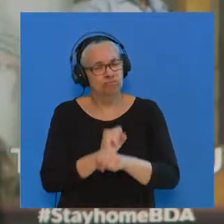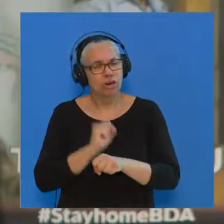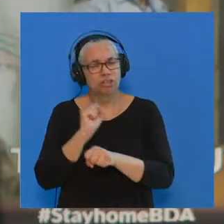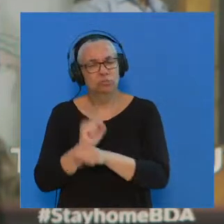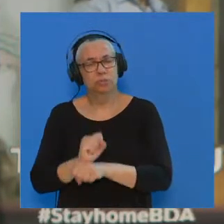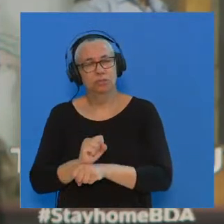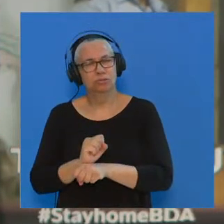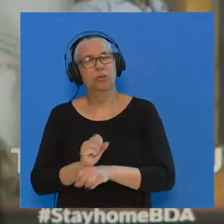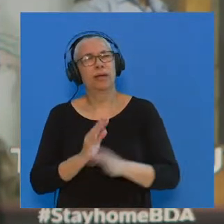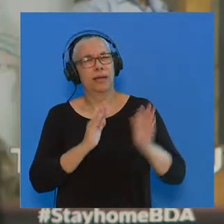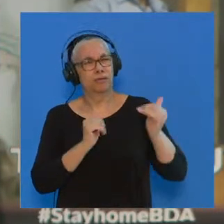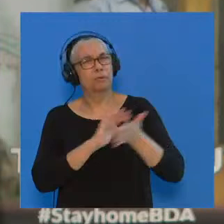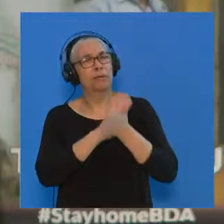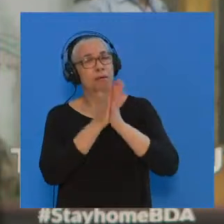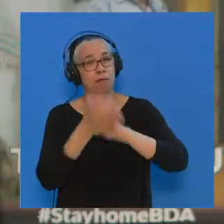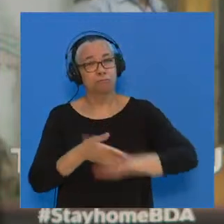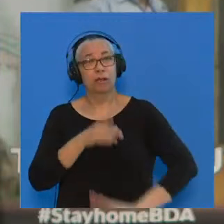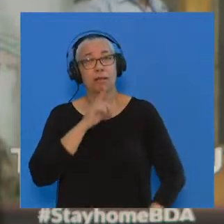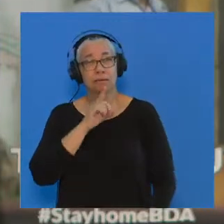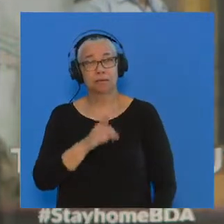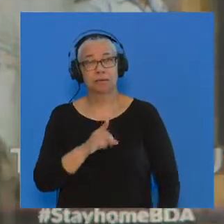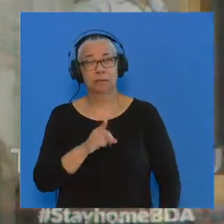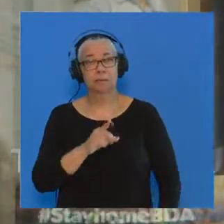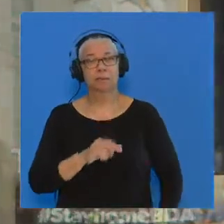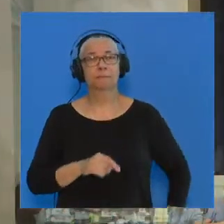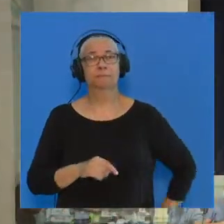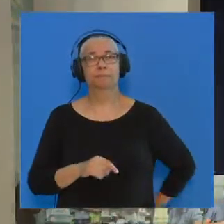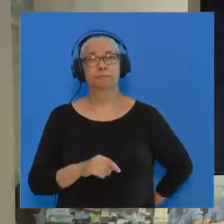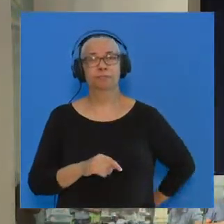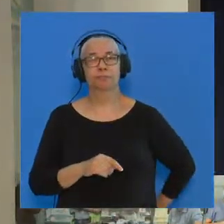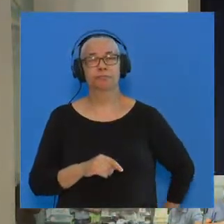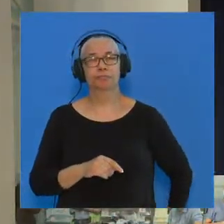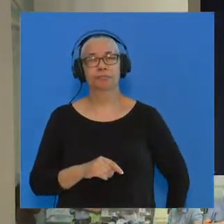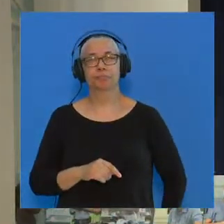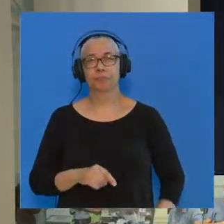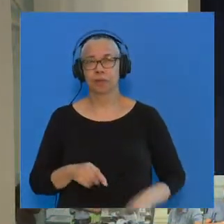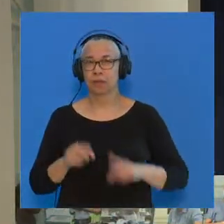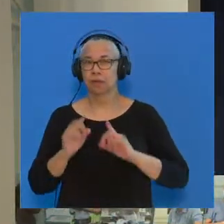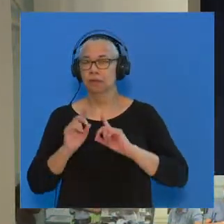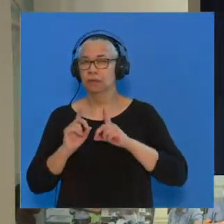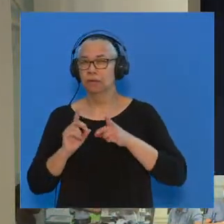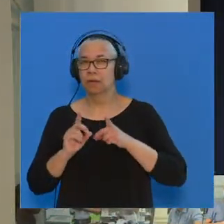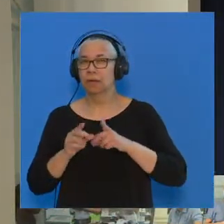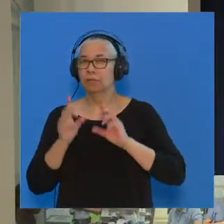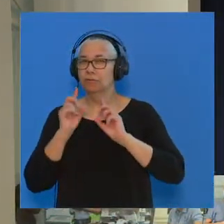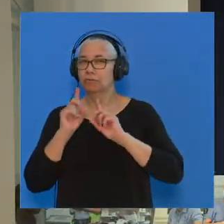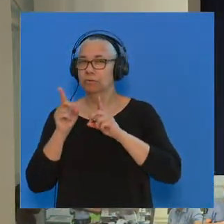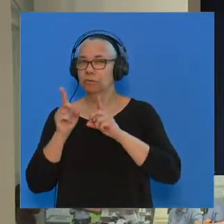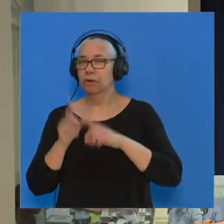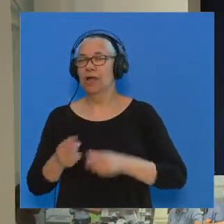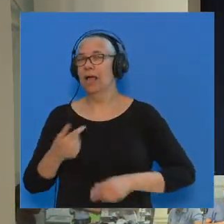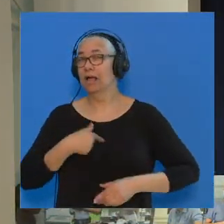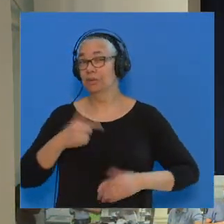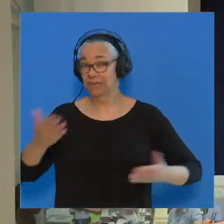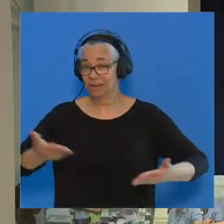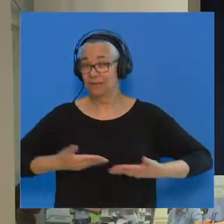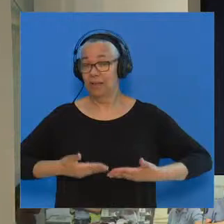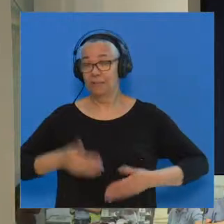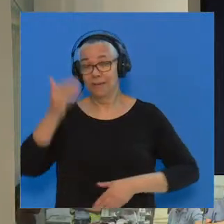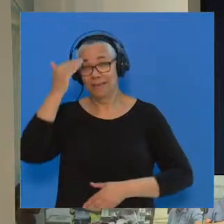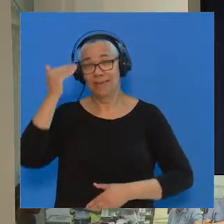it a reality. Premier, if I can interject there. I was invited by the head of school at BHS to look at